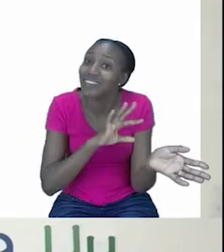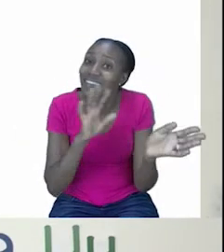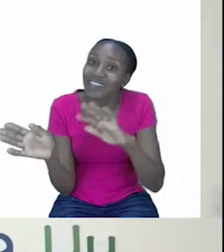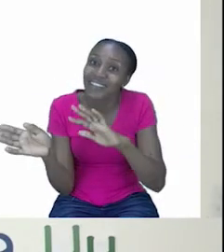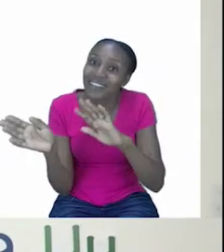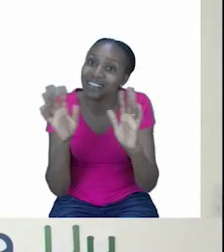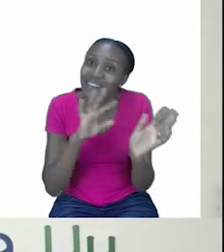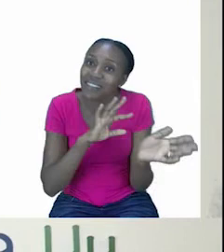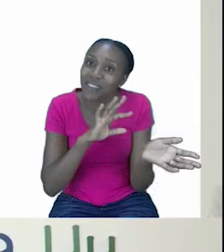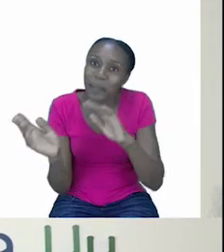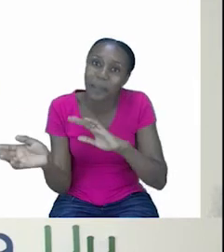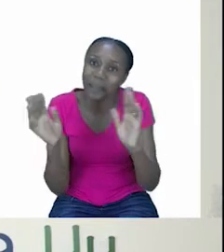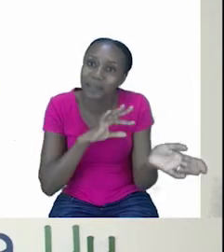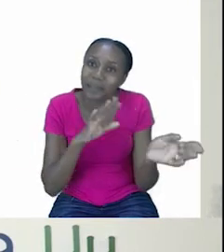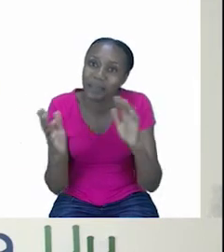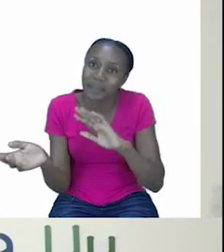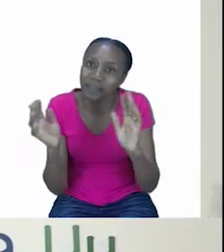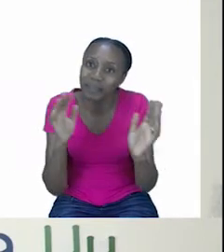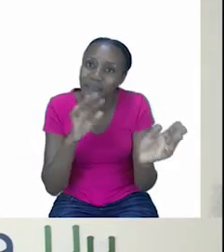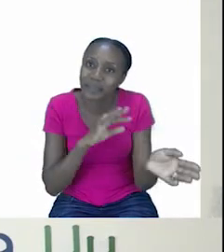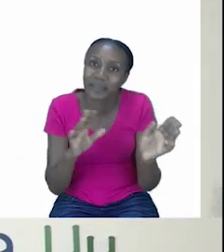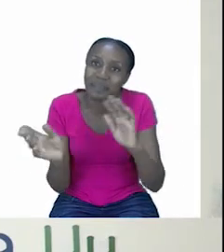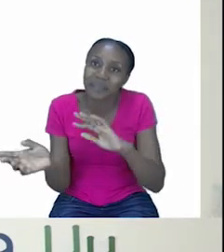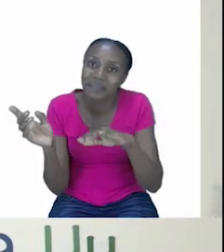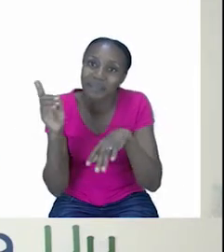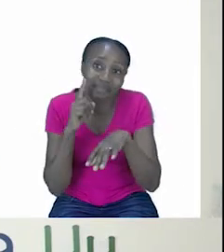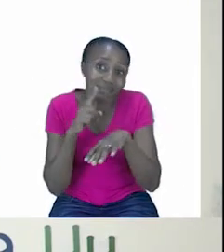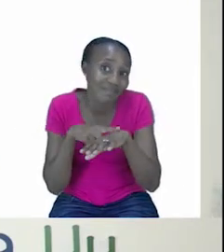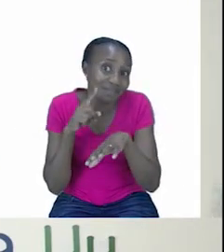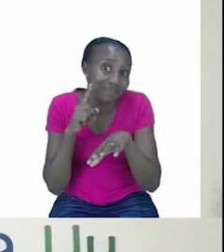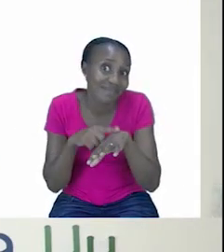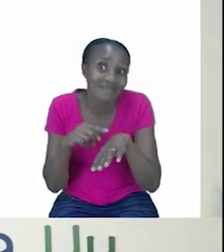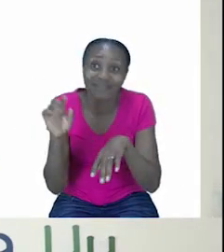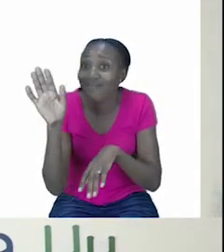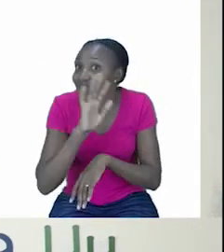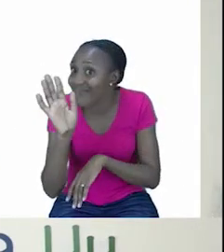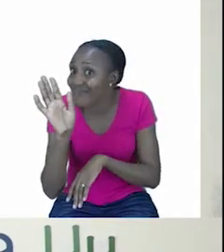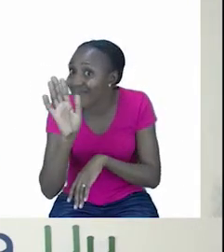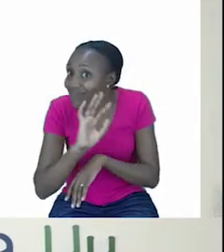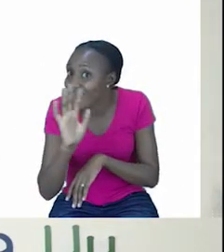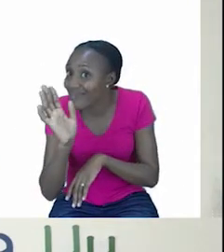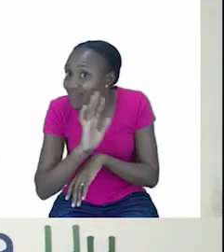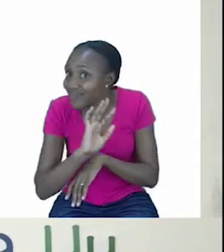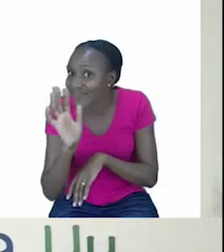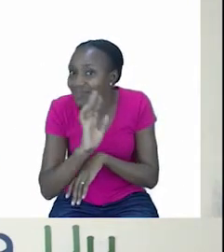Goodbye, goodbye. It's time to say